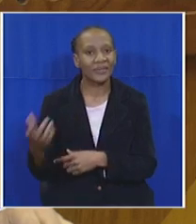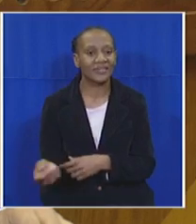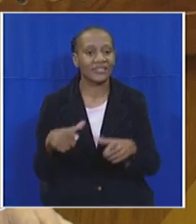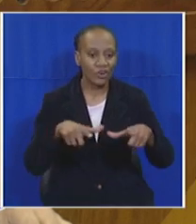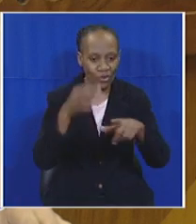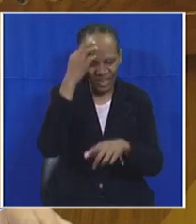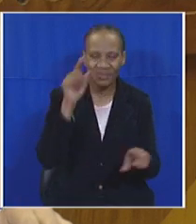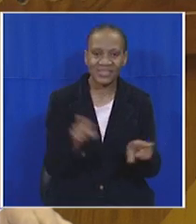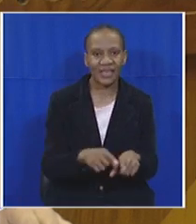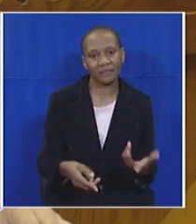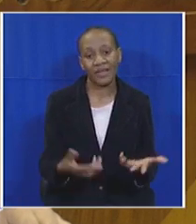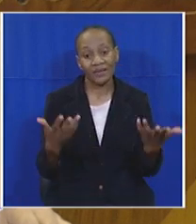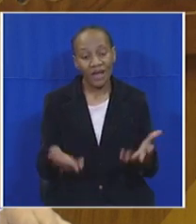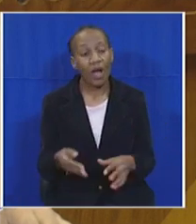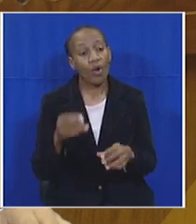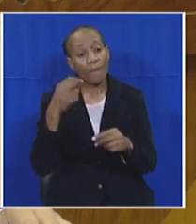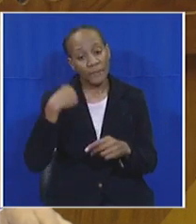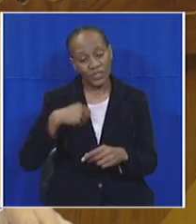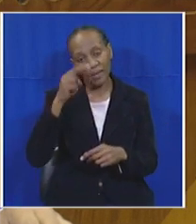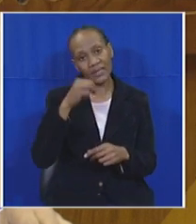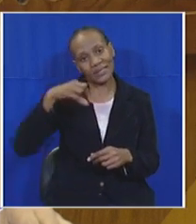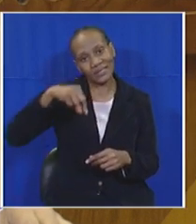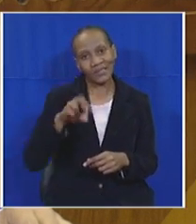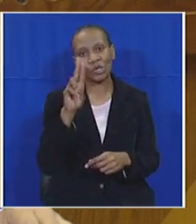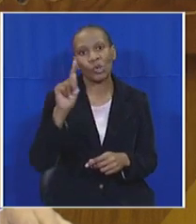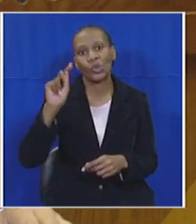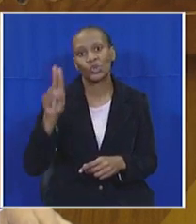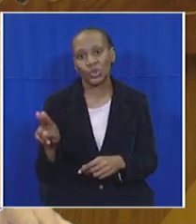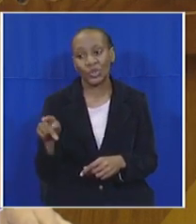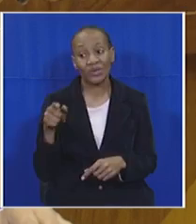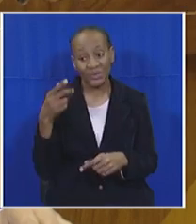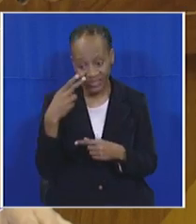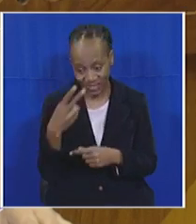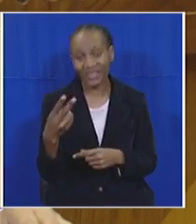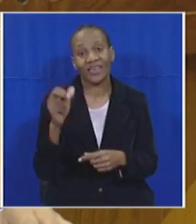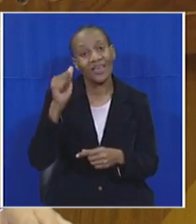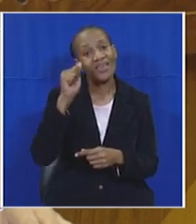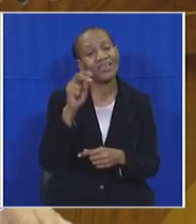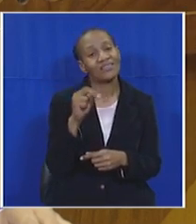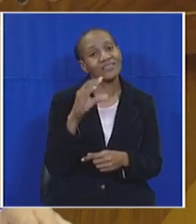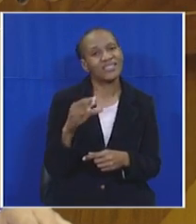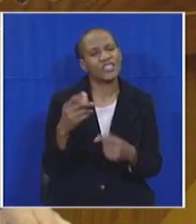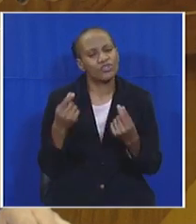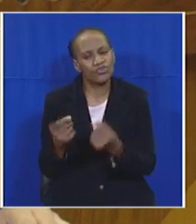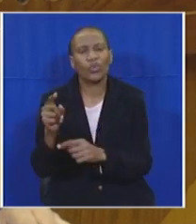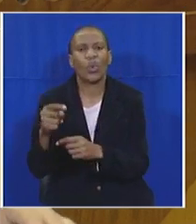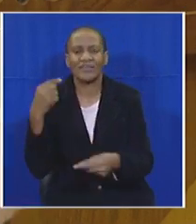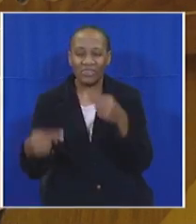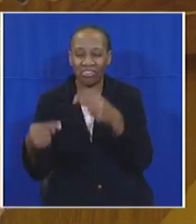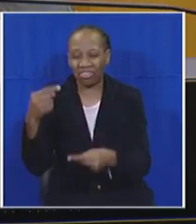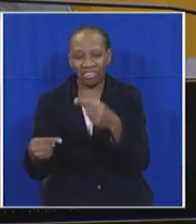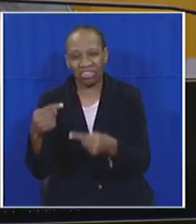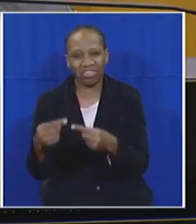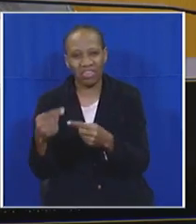dissolution of Ngutu municipality is one example of how the ANC puts its faction fights ahead of the people of South Africa,